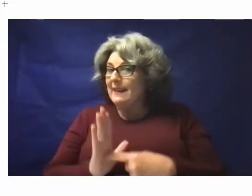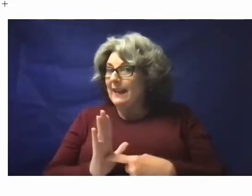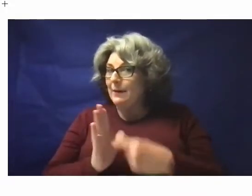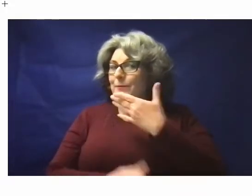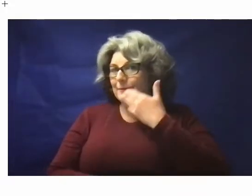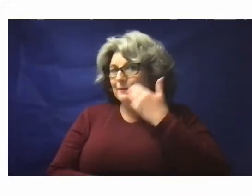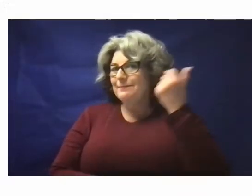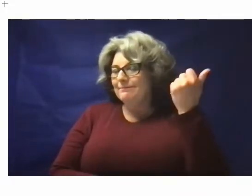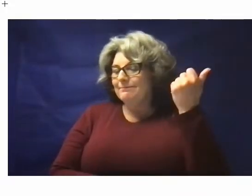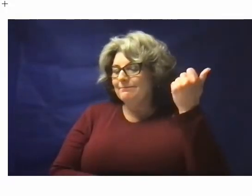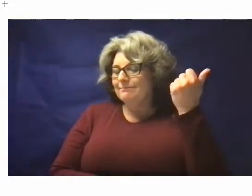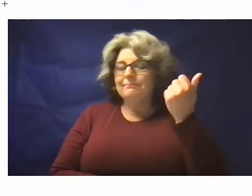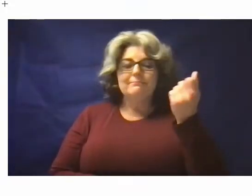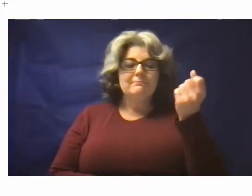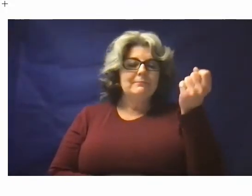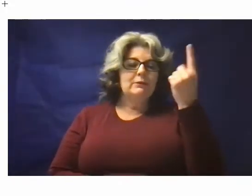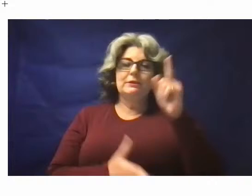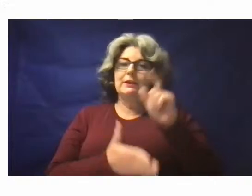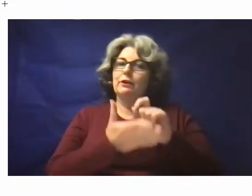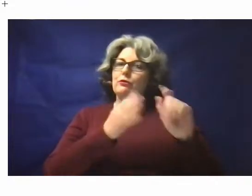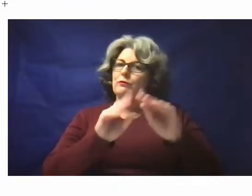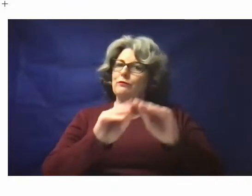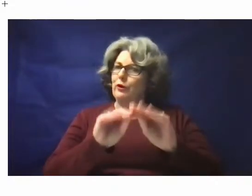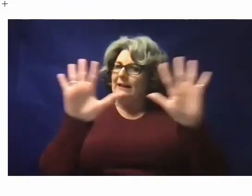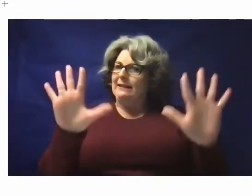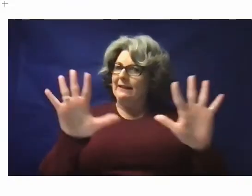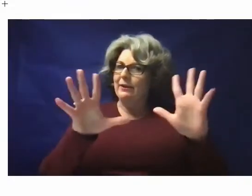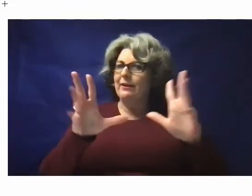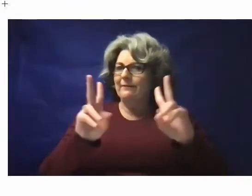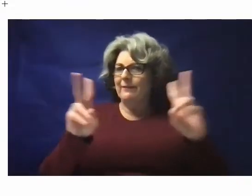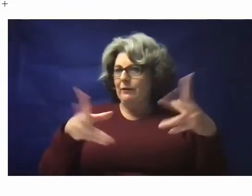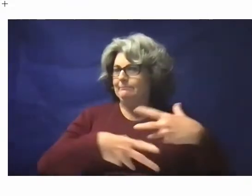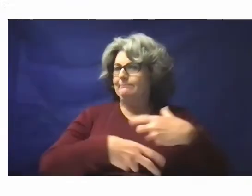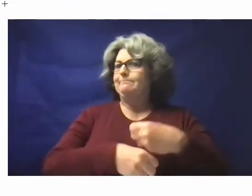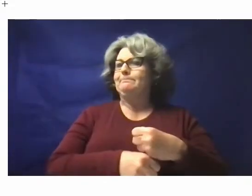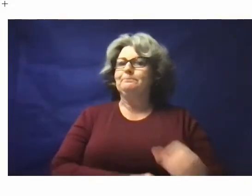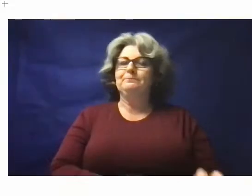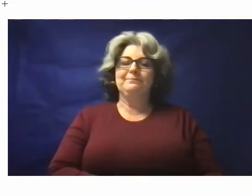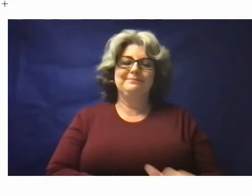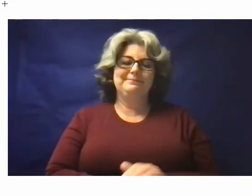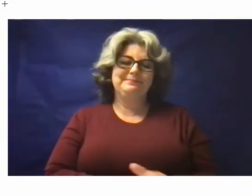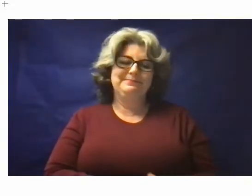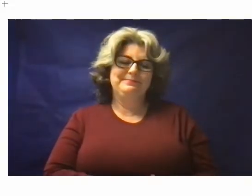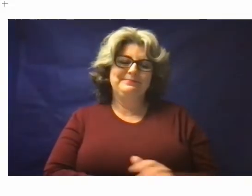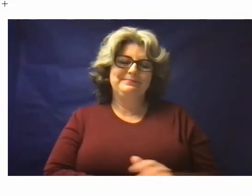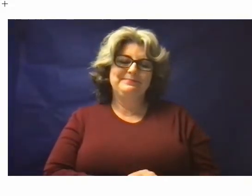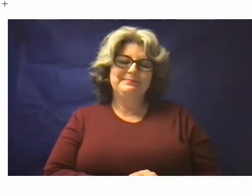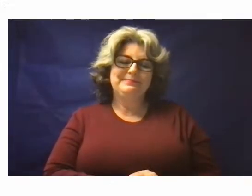sure that you're writing in a very clear, concise way. Excellent.